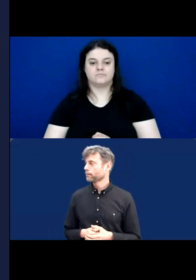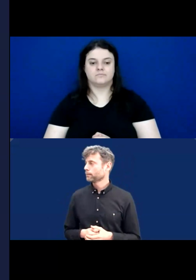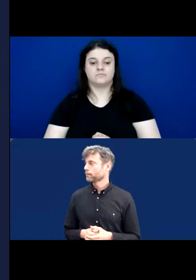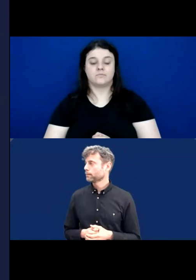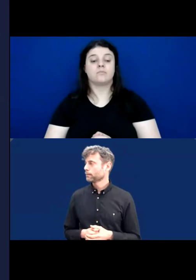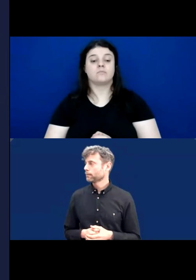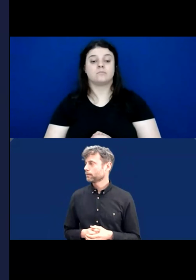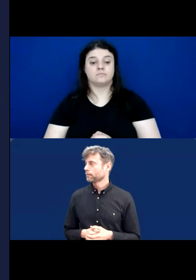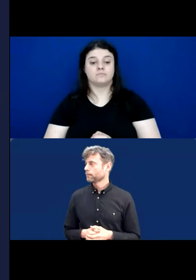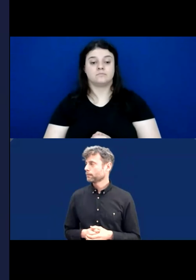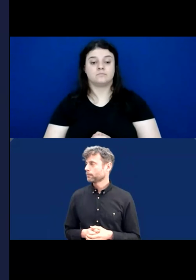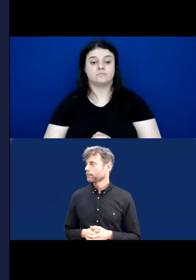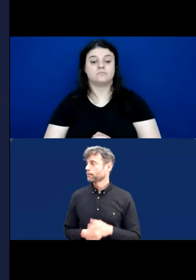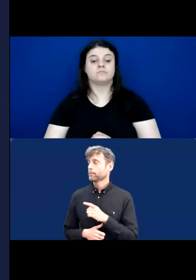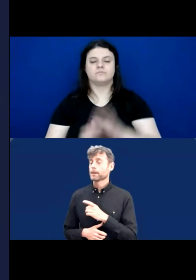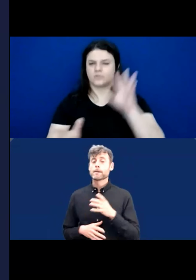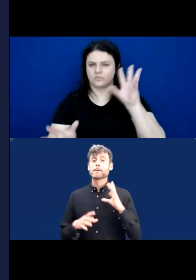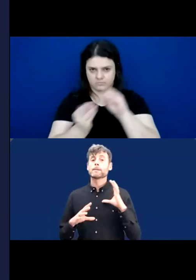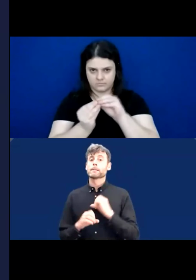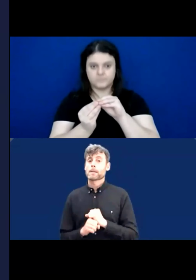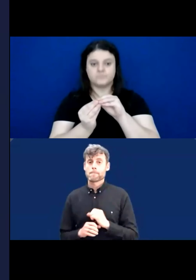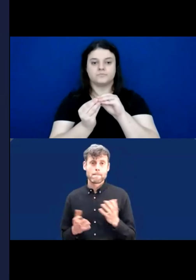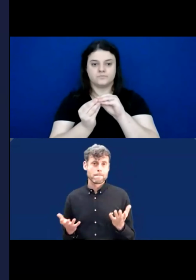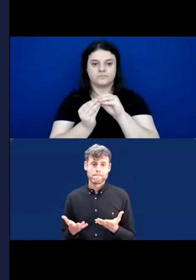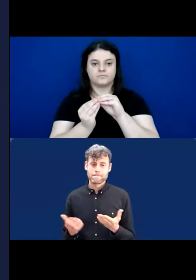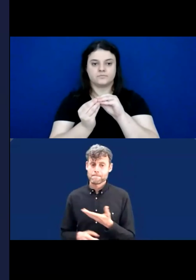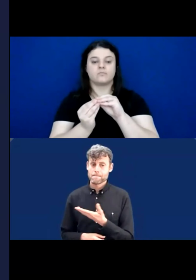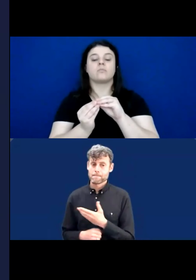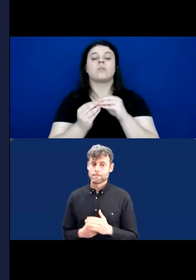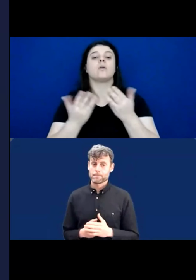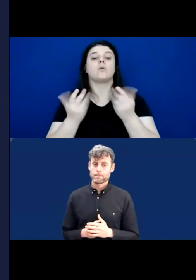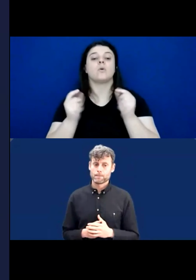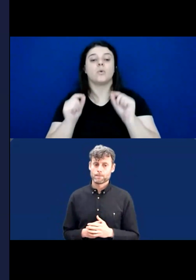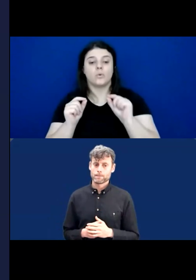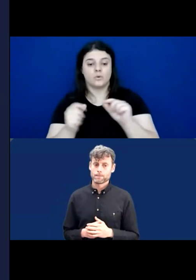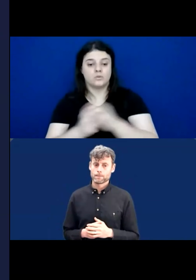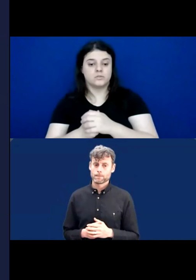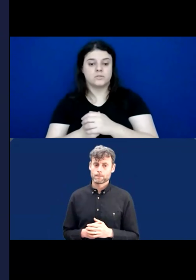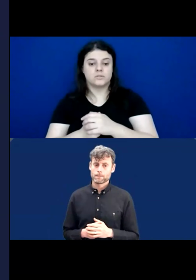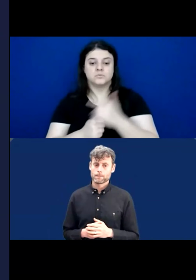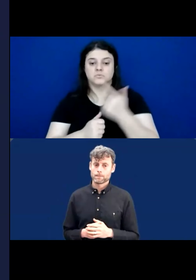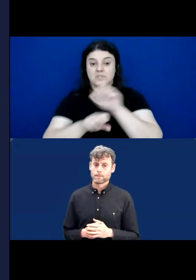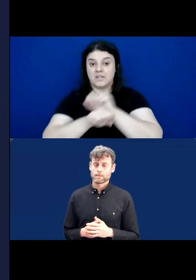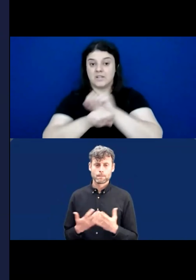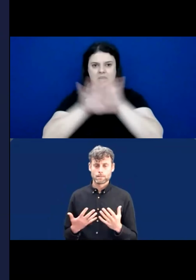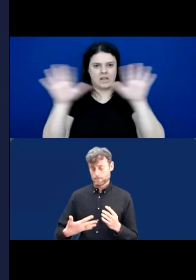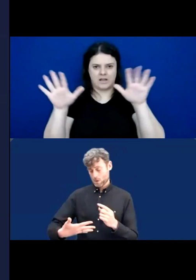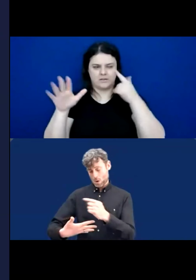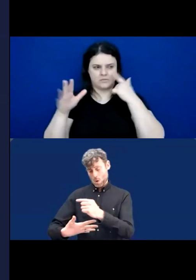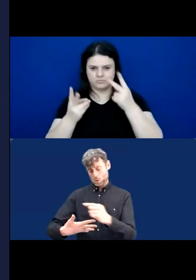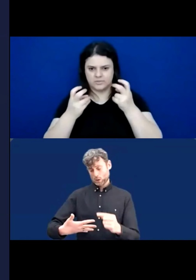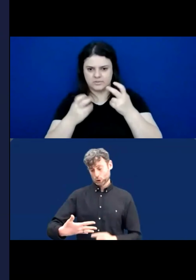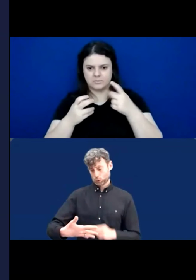So to sum up a bit, there was no clear tendency of which of the variables